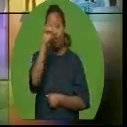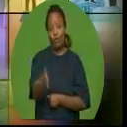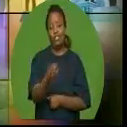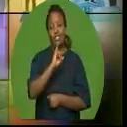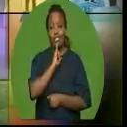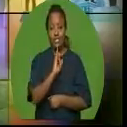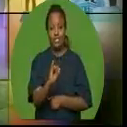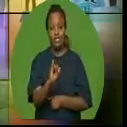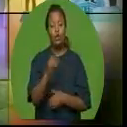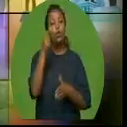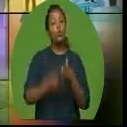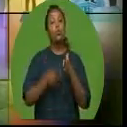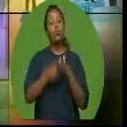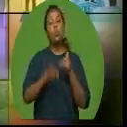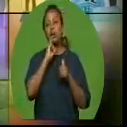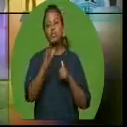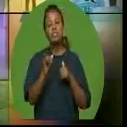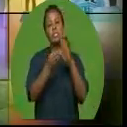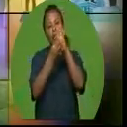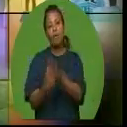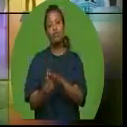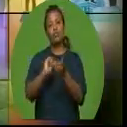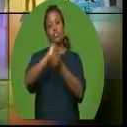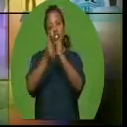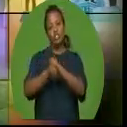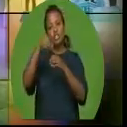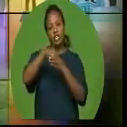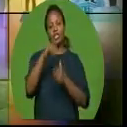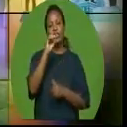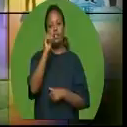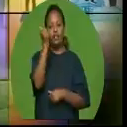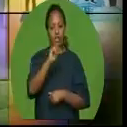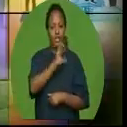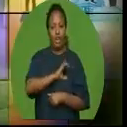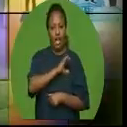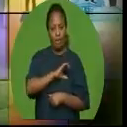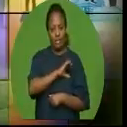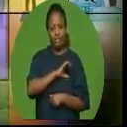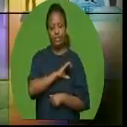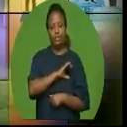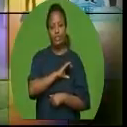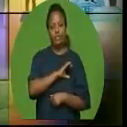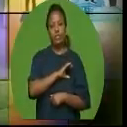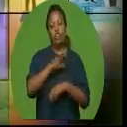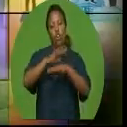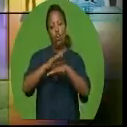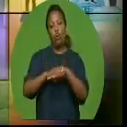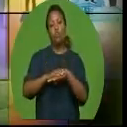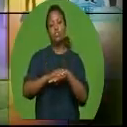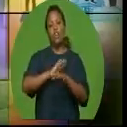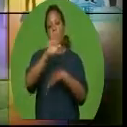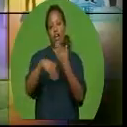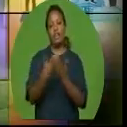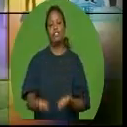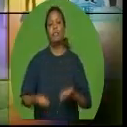The question is, what is the impact of change in climate or weather condition on